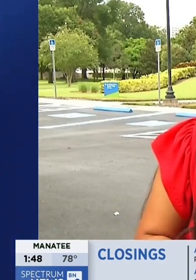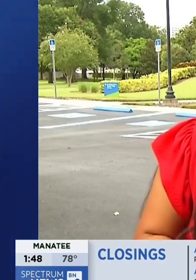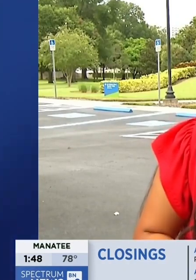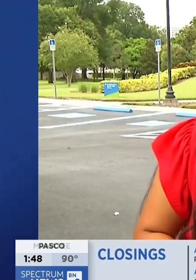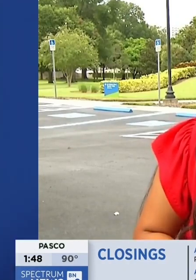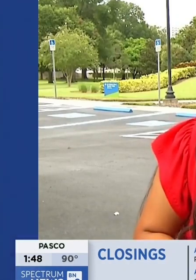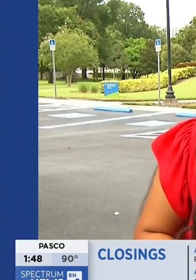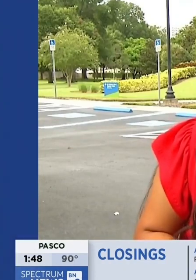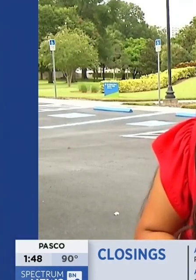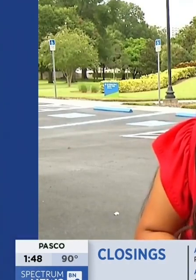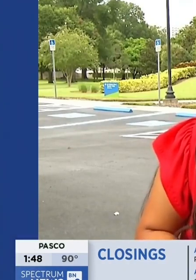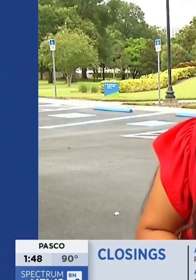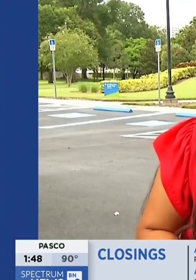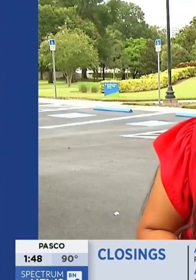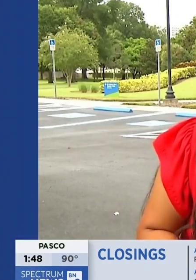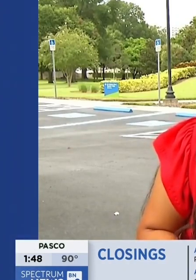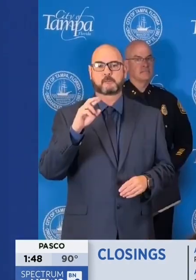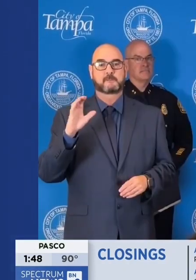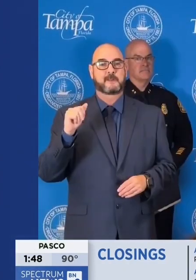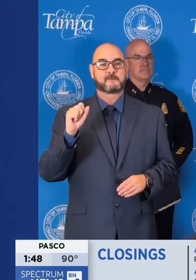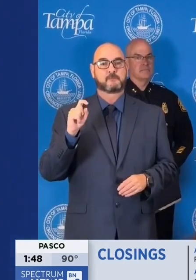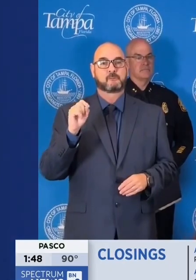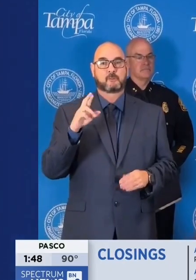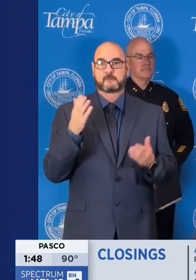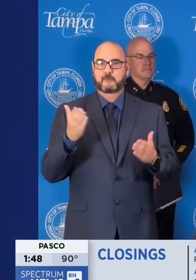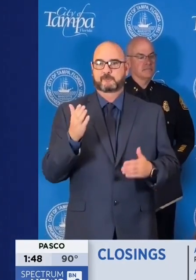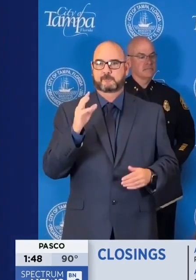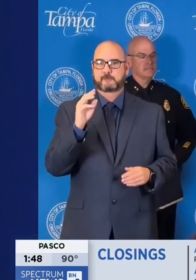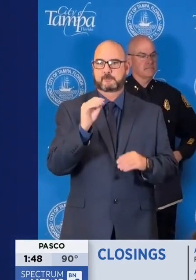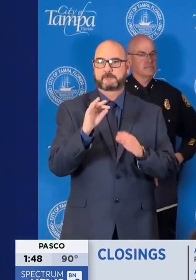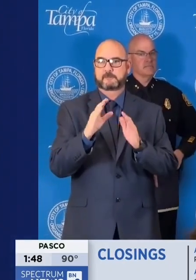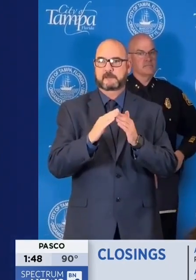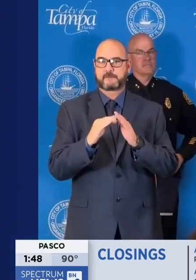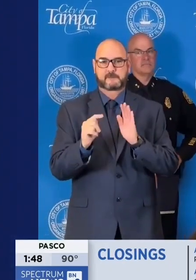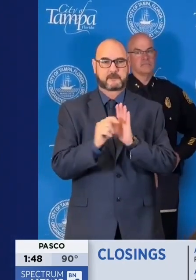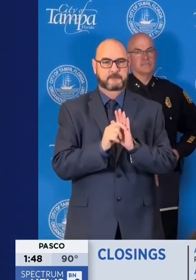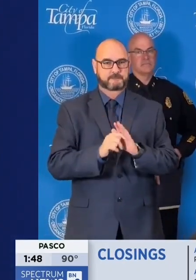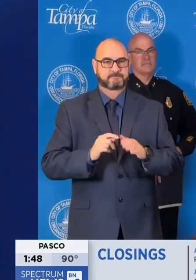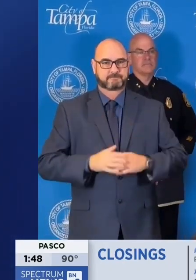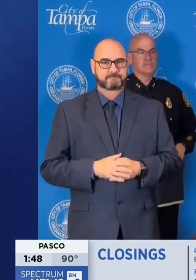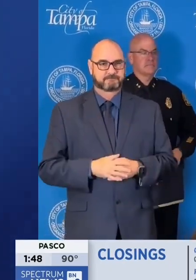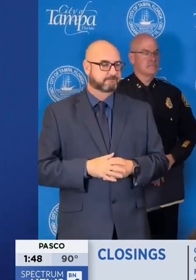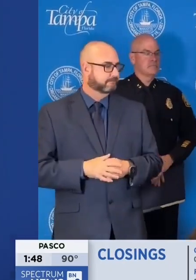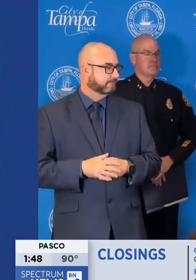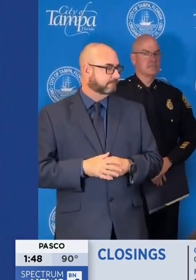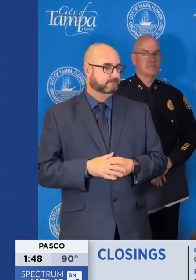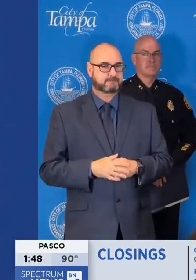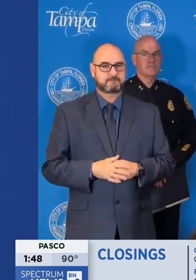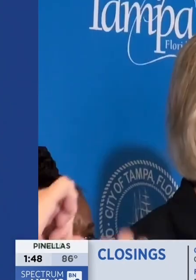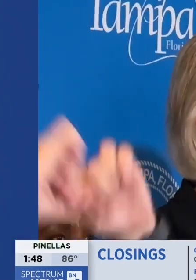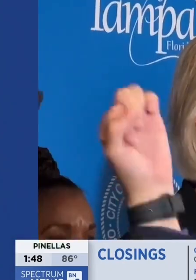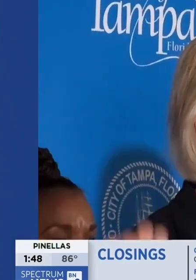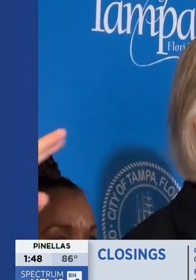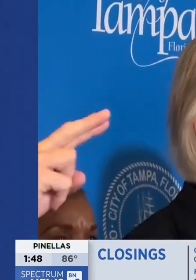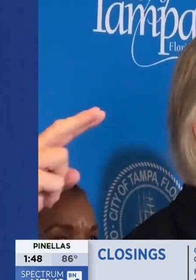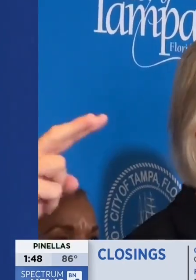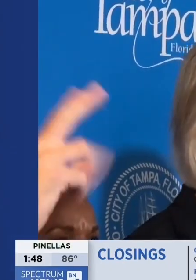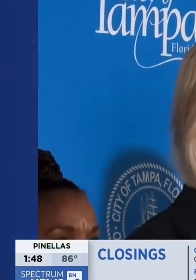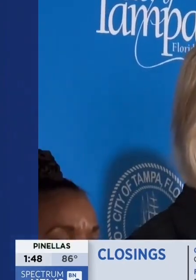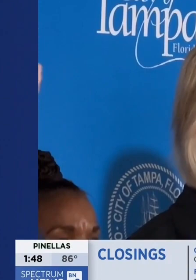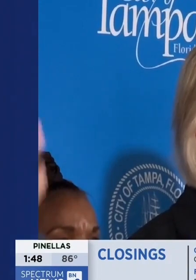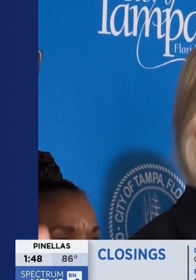in an evacuation zone, to leave. All sandbag locations are now closed for those of you who are looking to get those last-minute